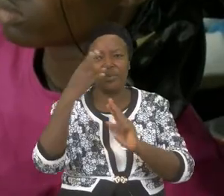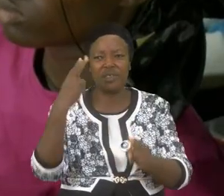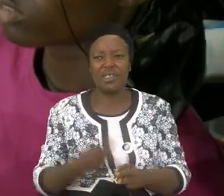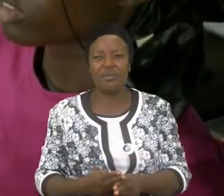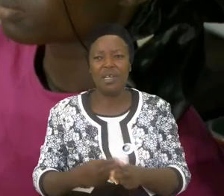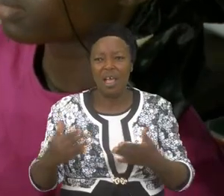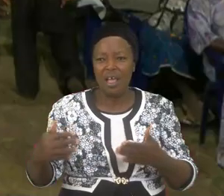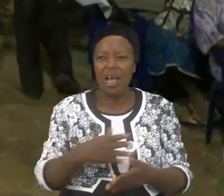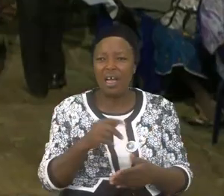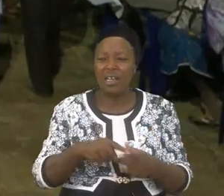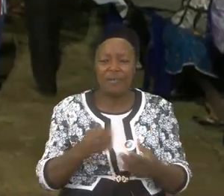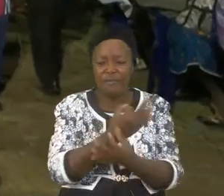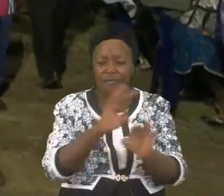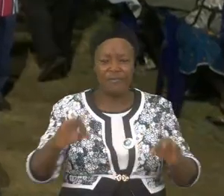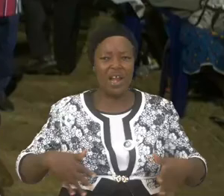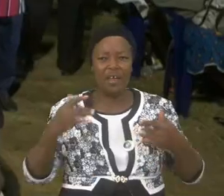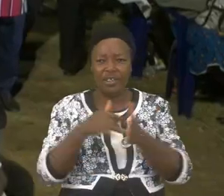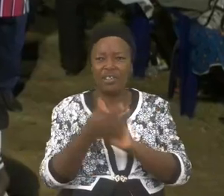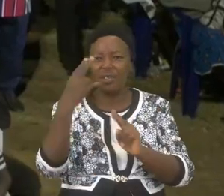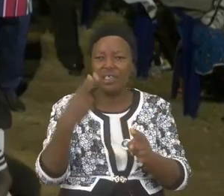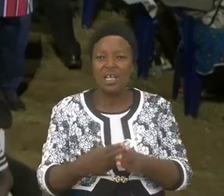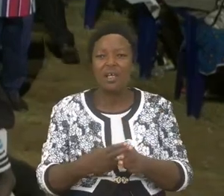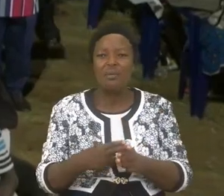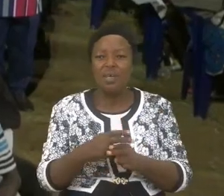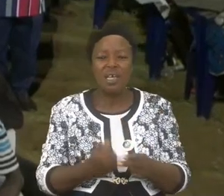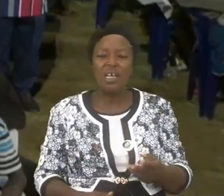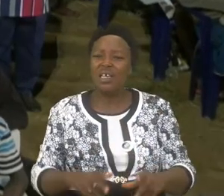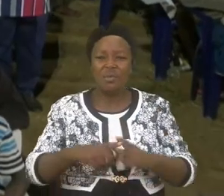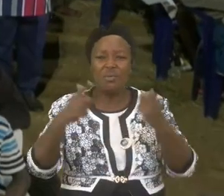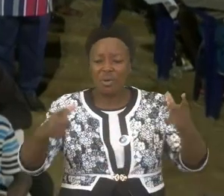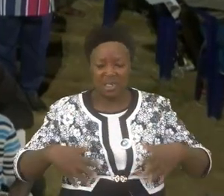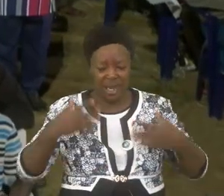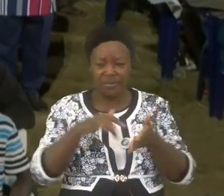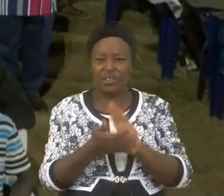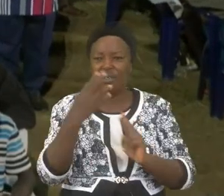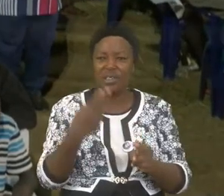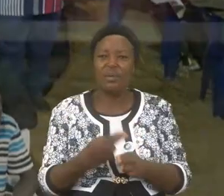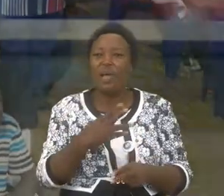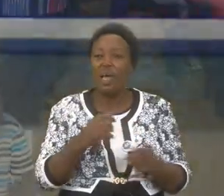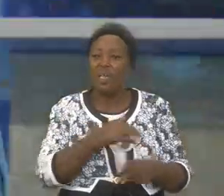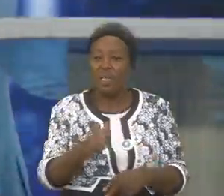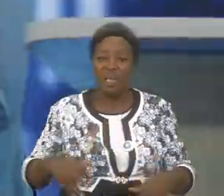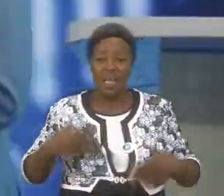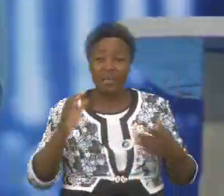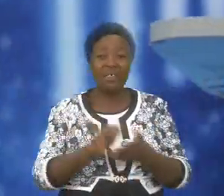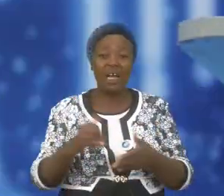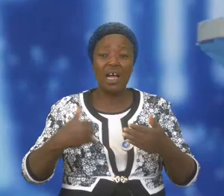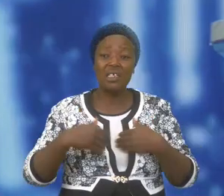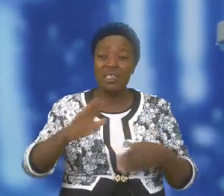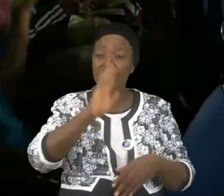resurrection life, a life that had never been. You will have that in